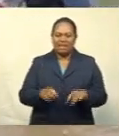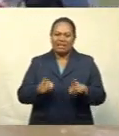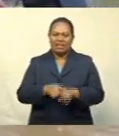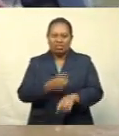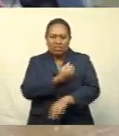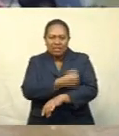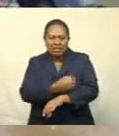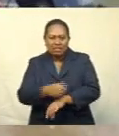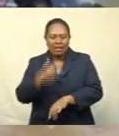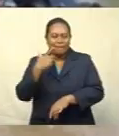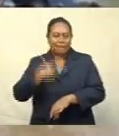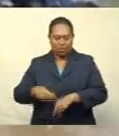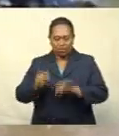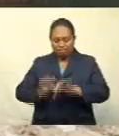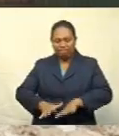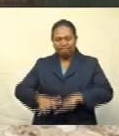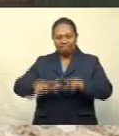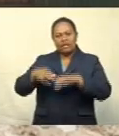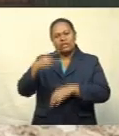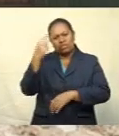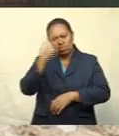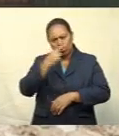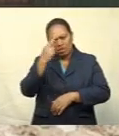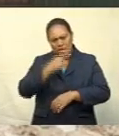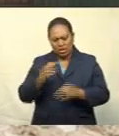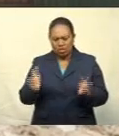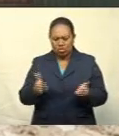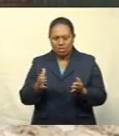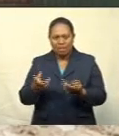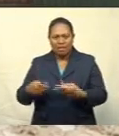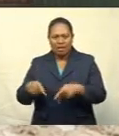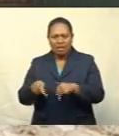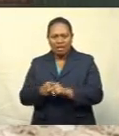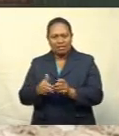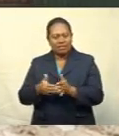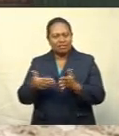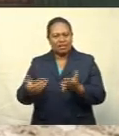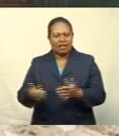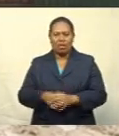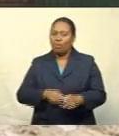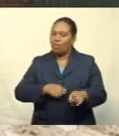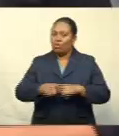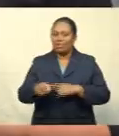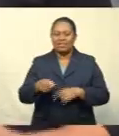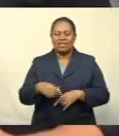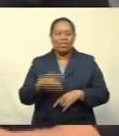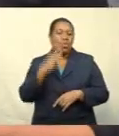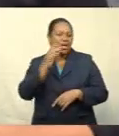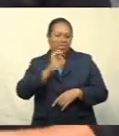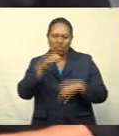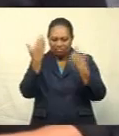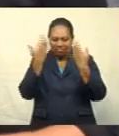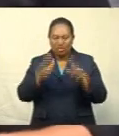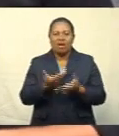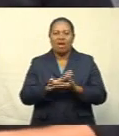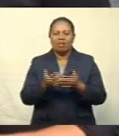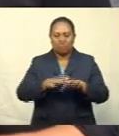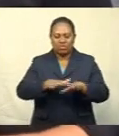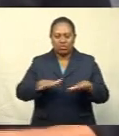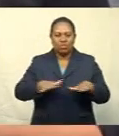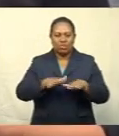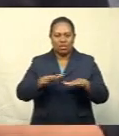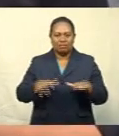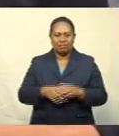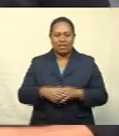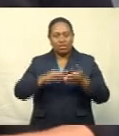sea levels. It's risky for them to play along this area now, especially if they don't know how to swim. Over the years, communities in